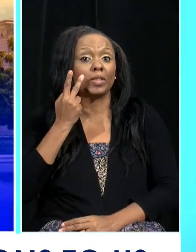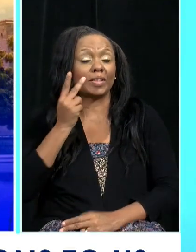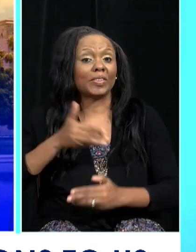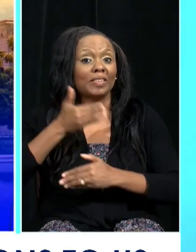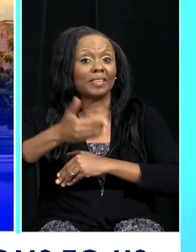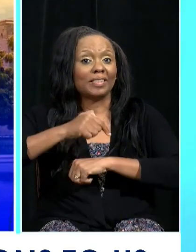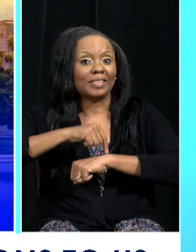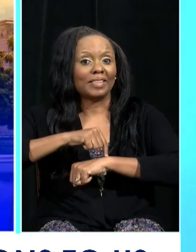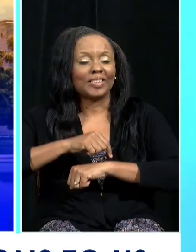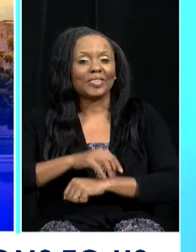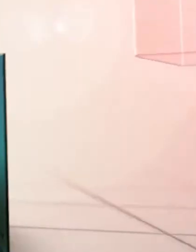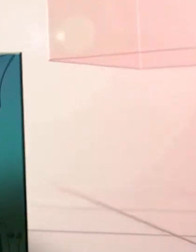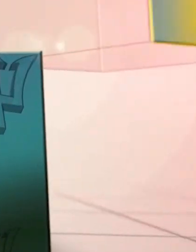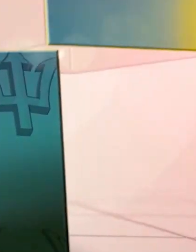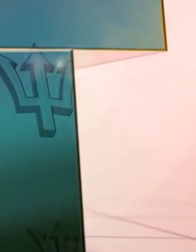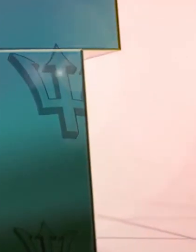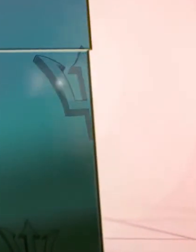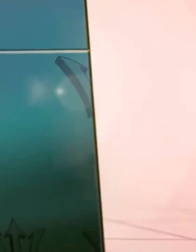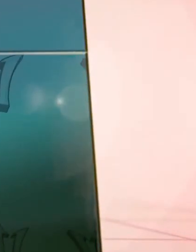X-Trail.